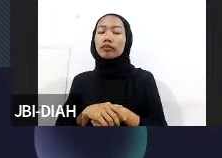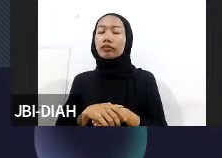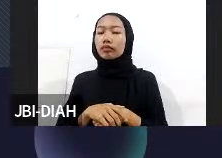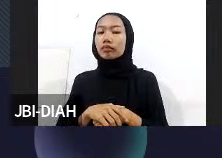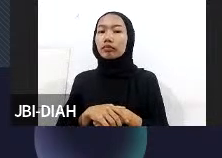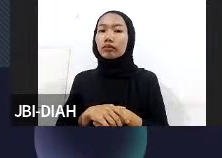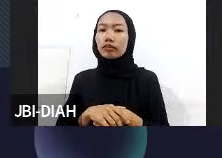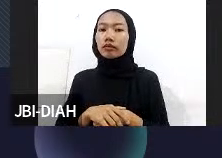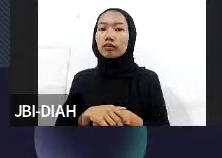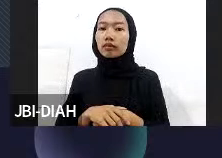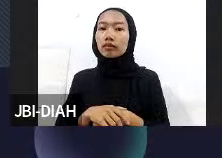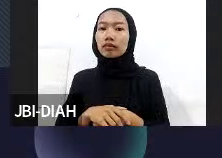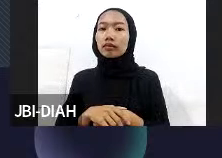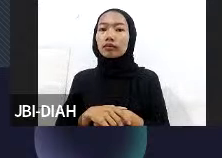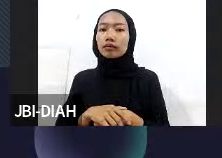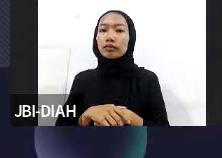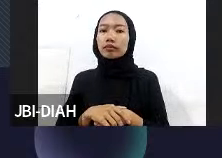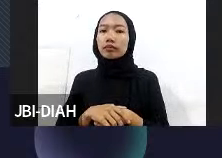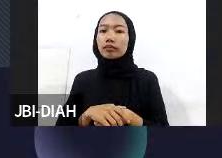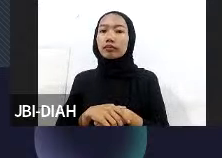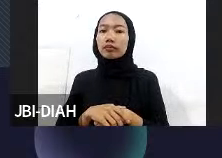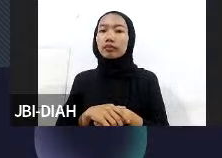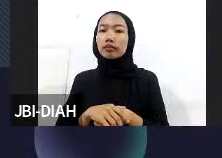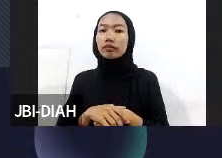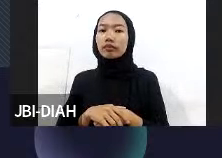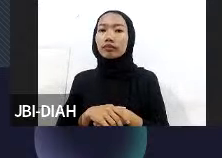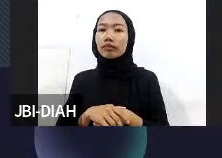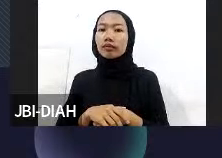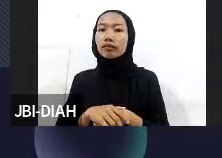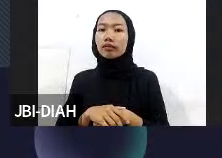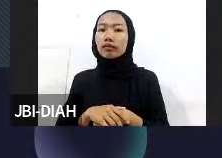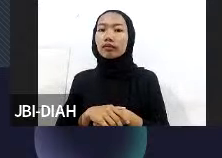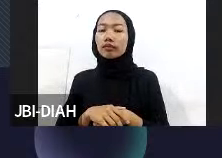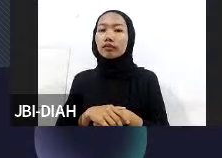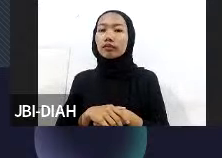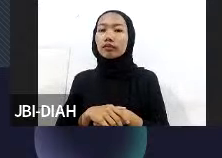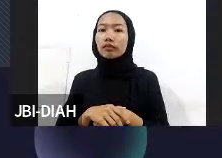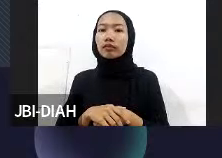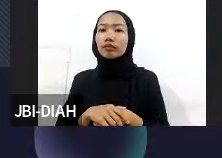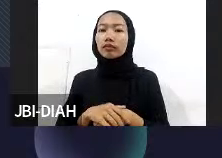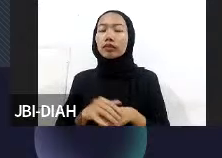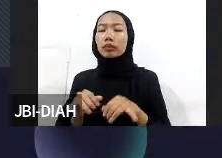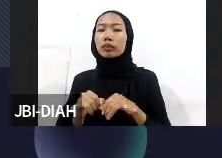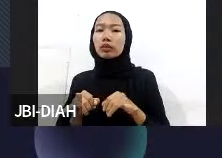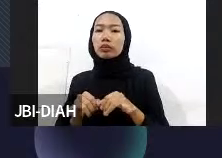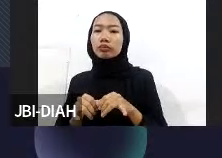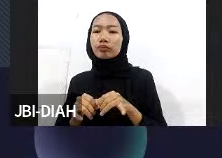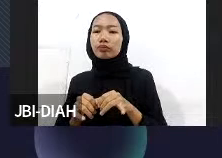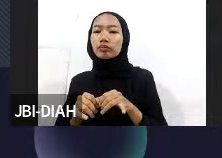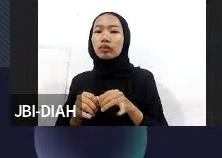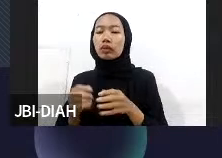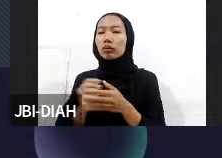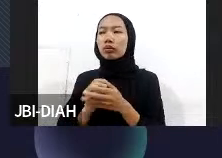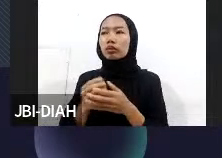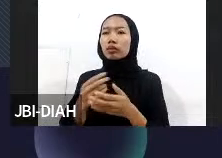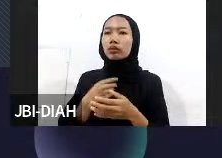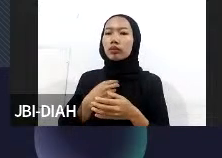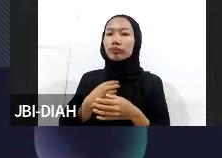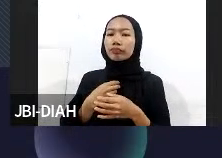Kingdom, and looks at the human rights movement of